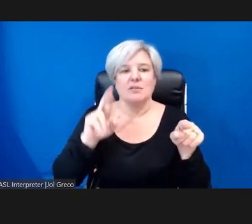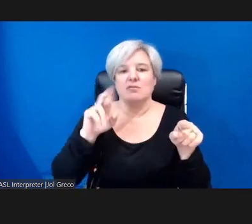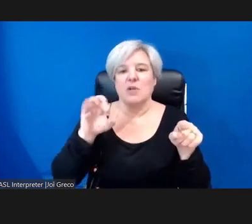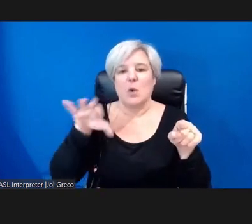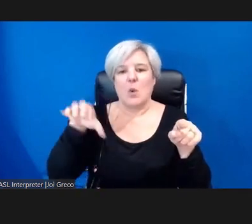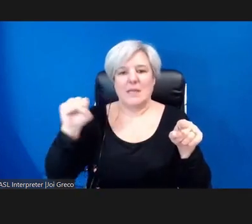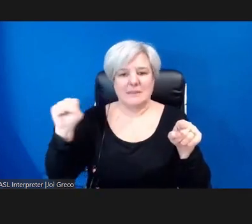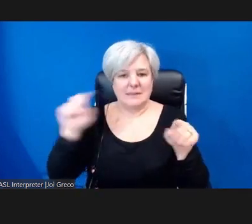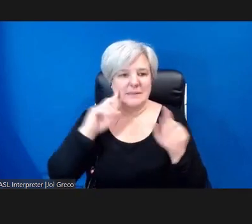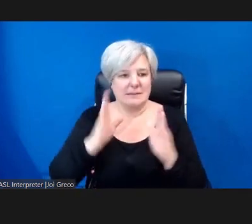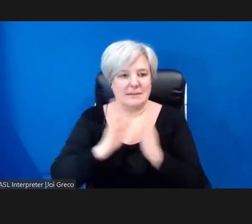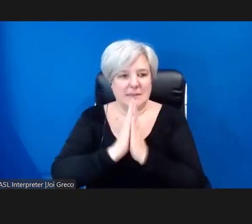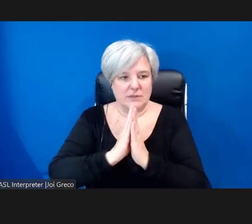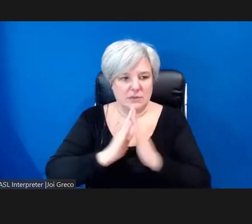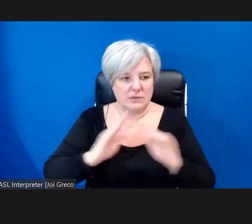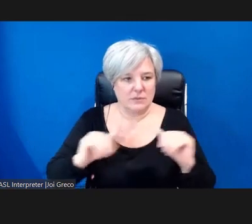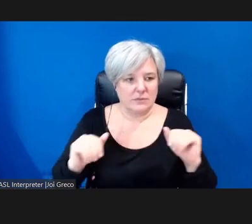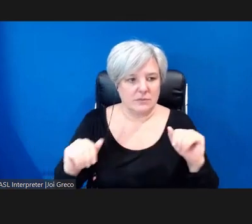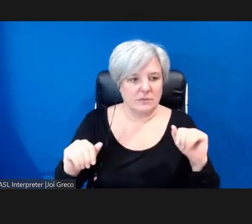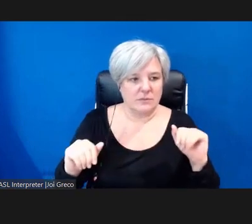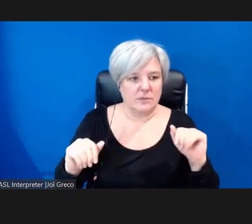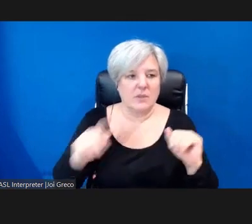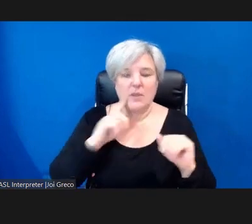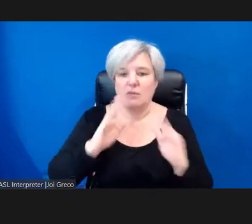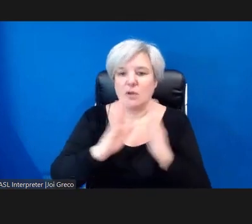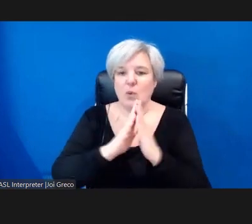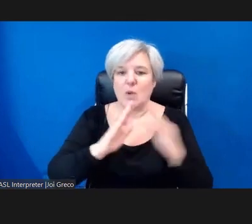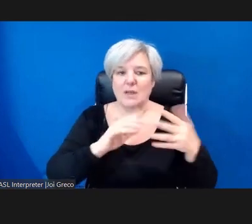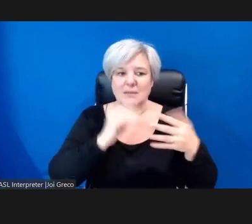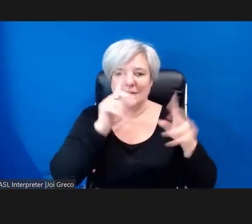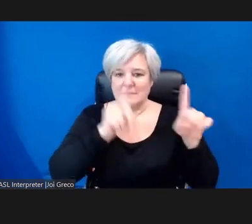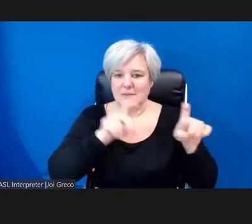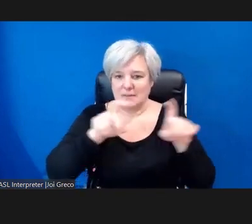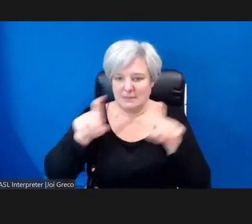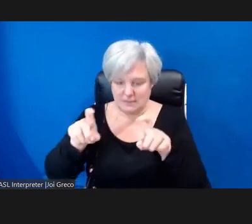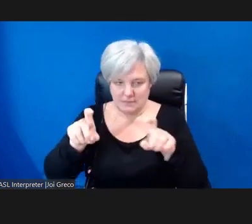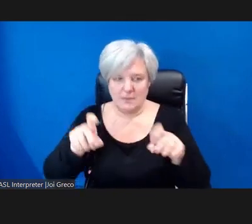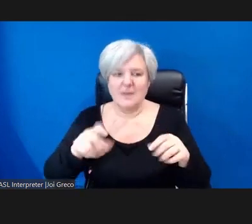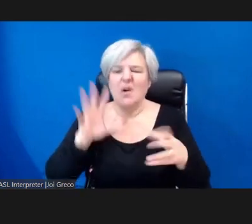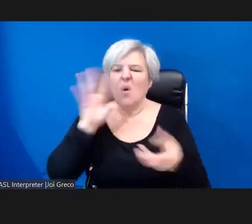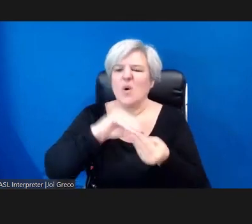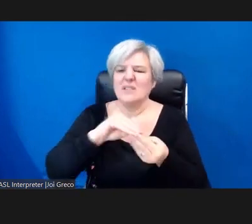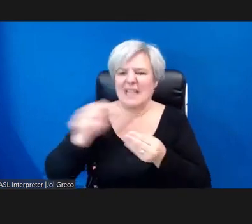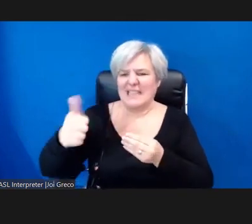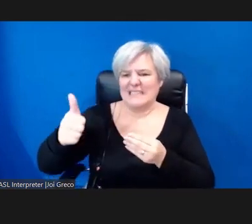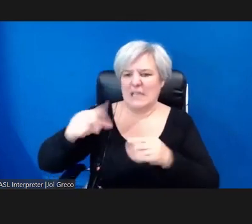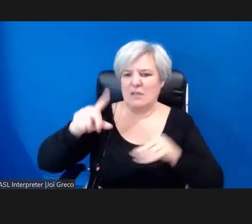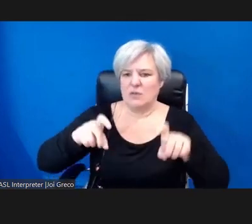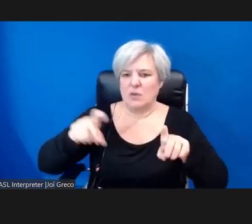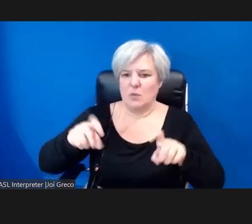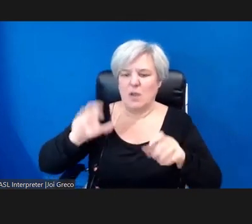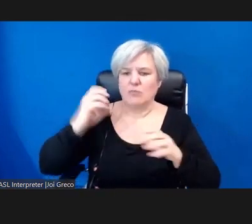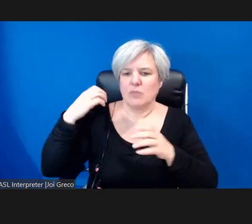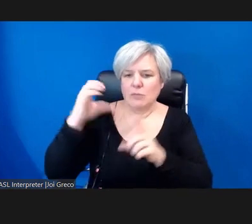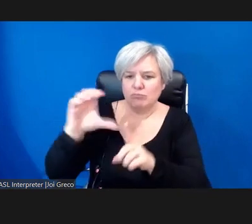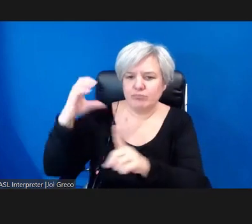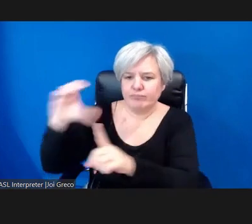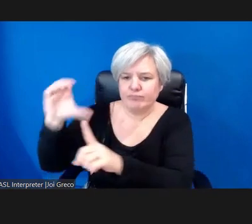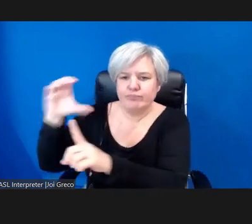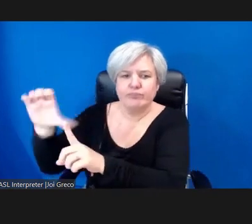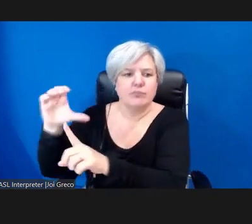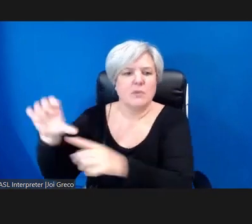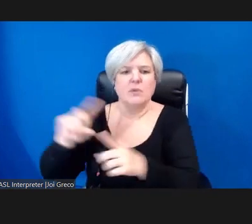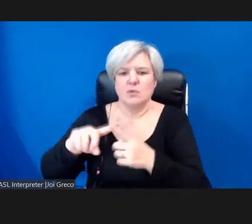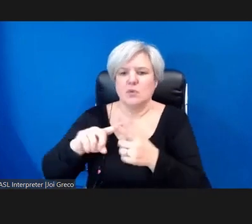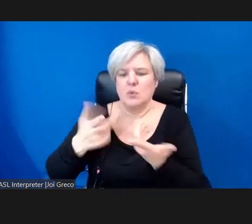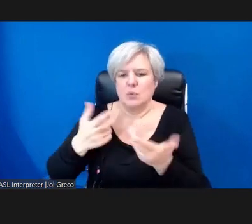section. As we've already talked about, this section has a list of 10 requests that are ready to be assigned or have already been assigned to